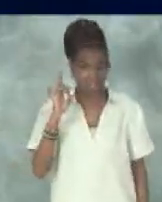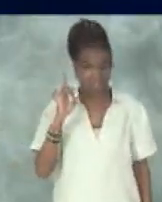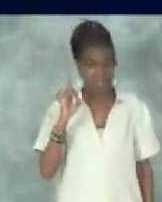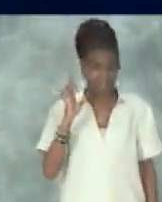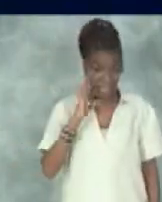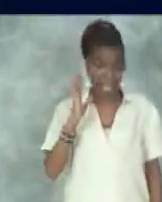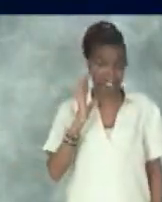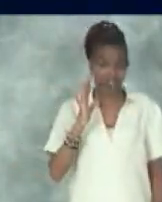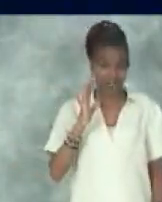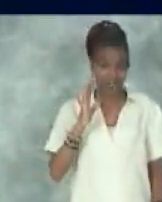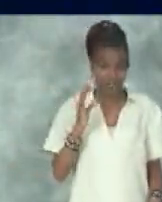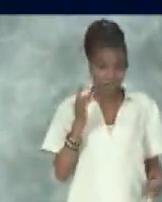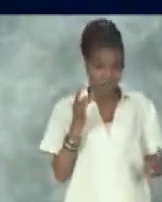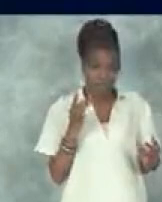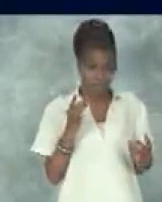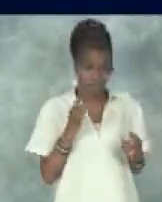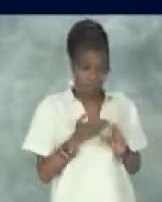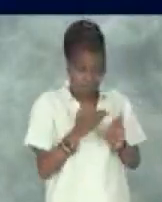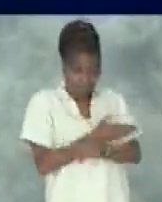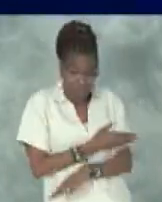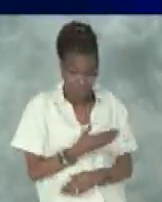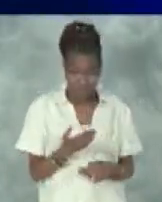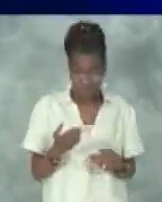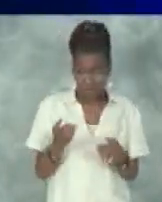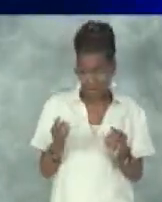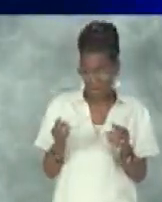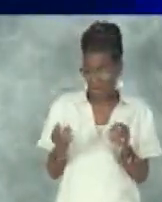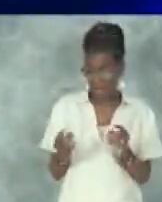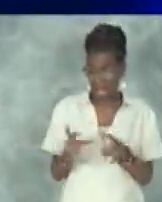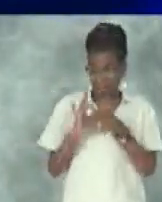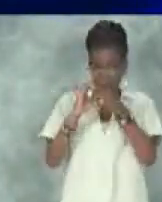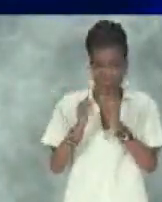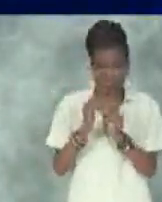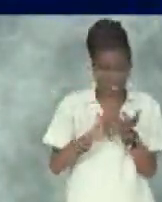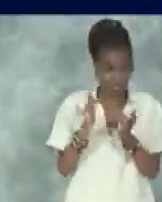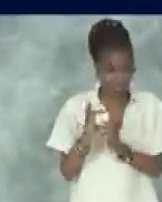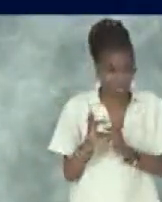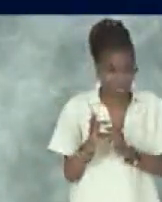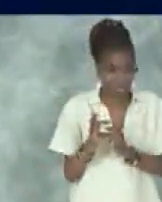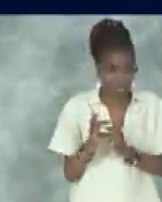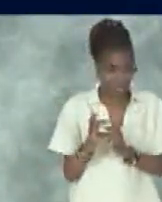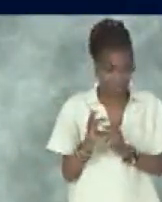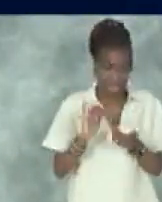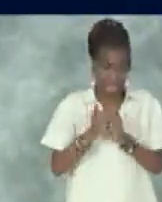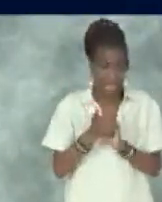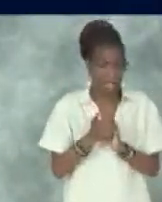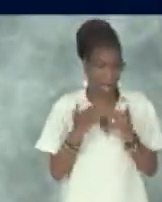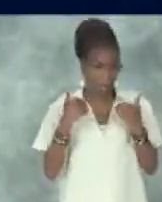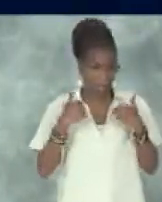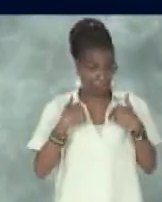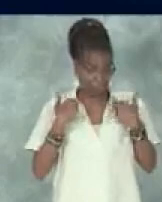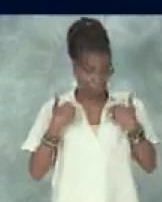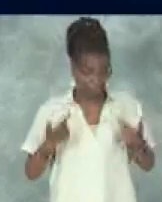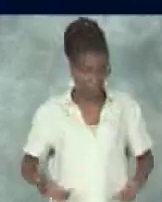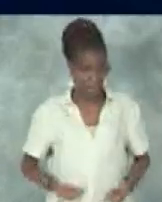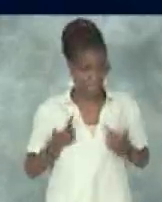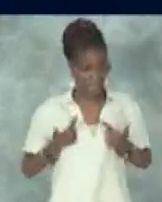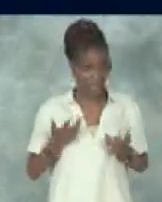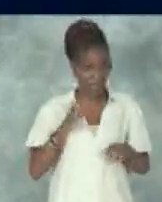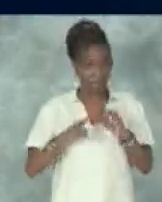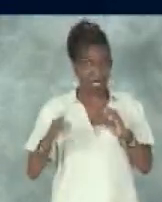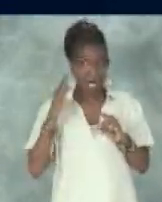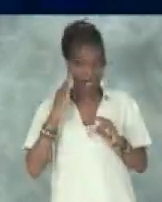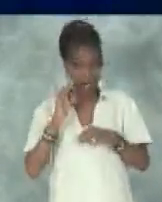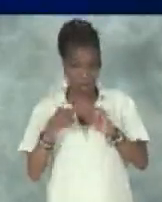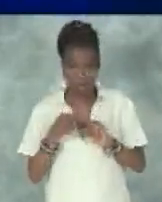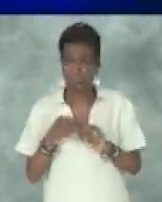I was when I met him, and I know what he's done in my life. And can I stay right here for a minute? I know why I'm standing